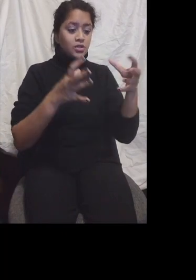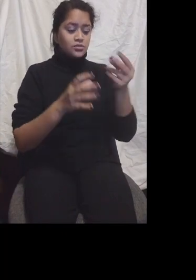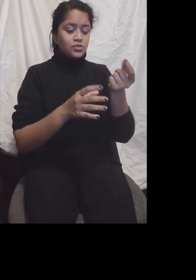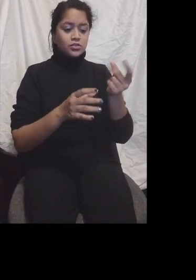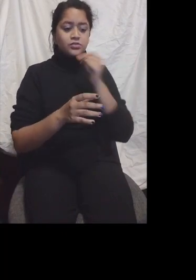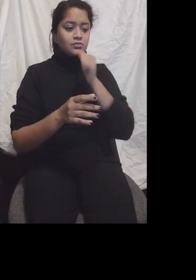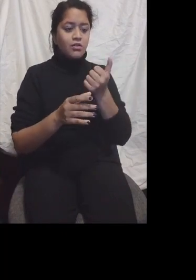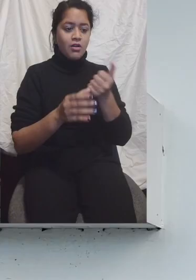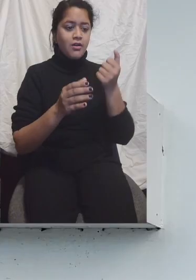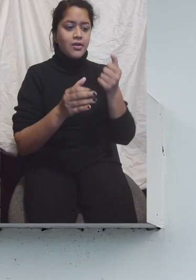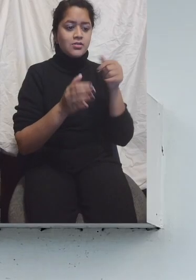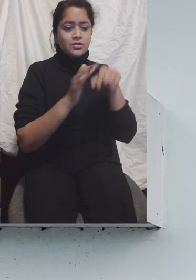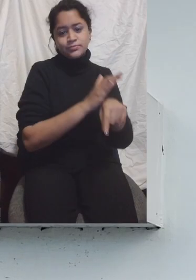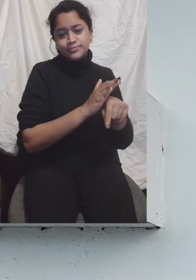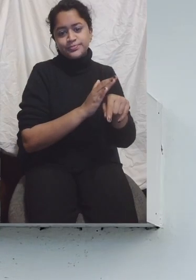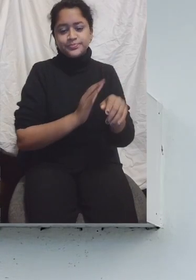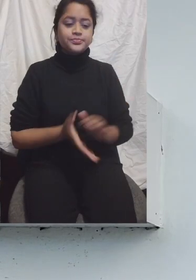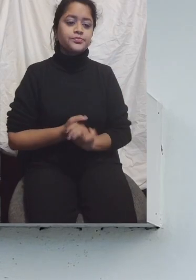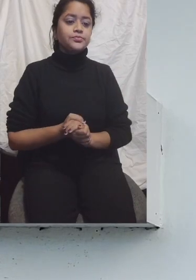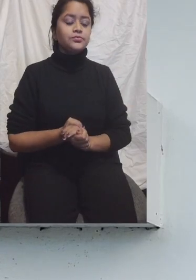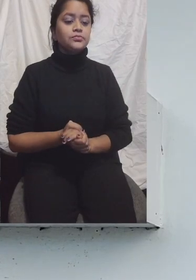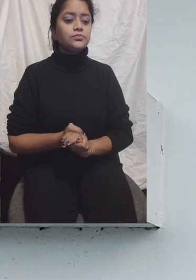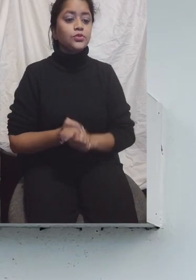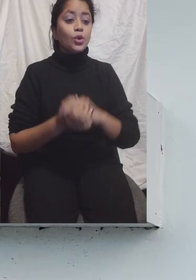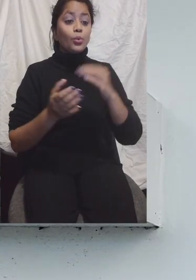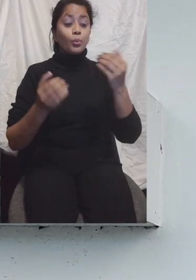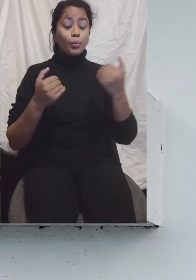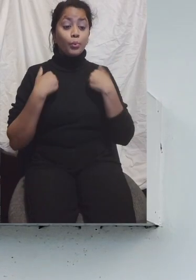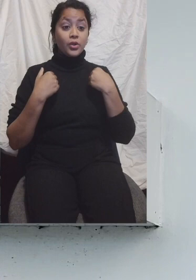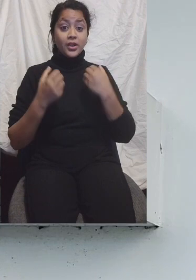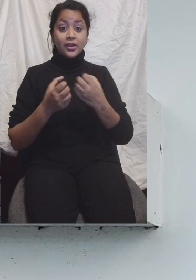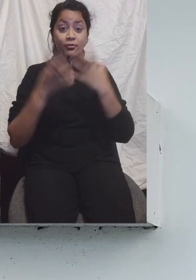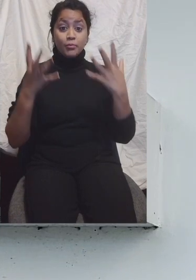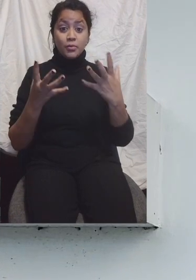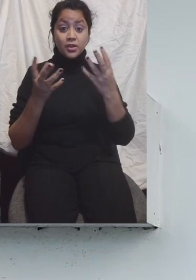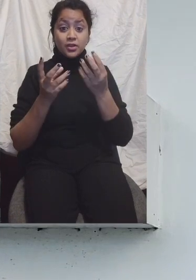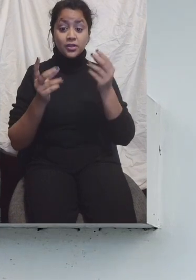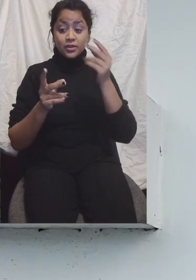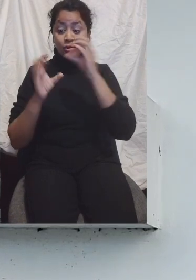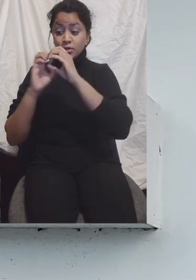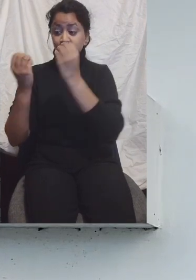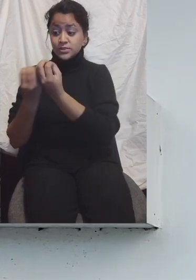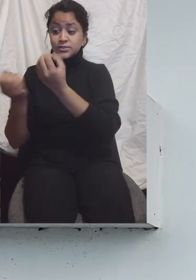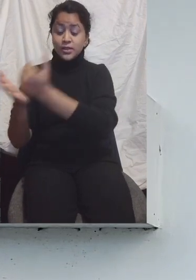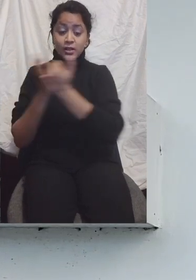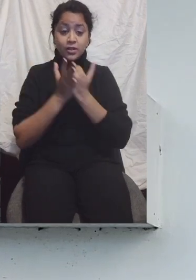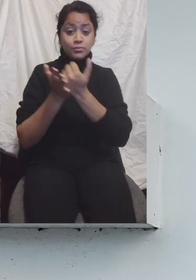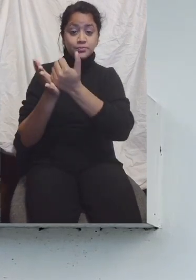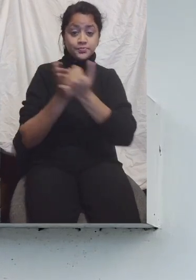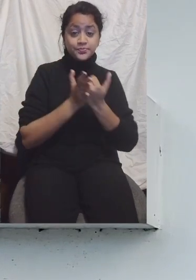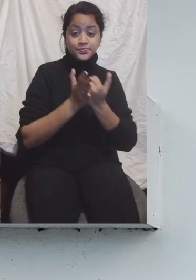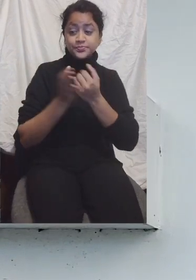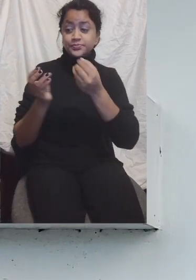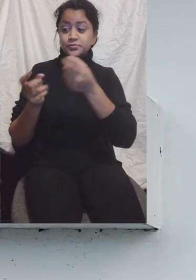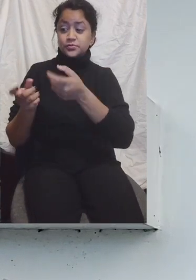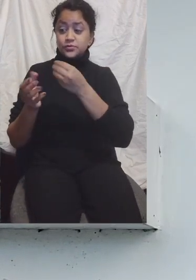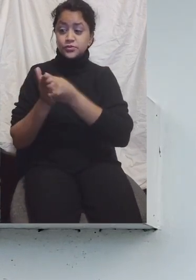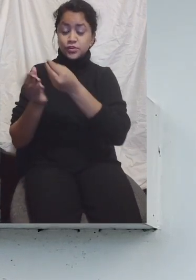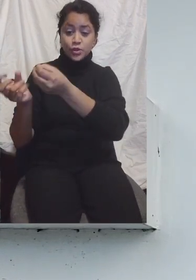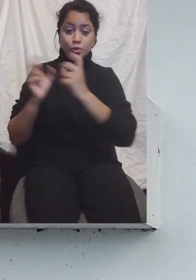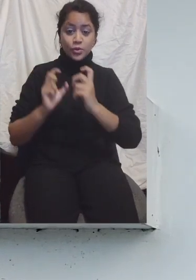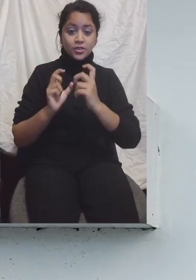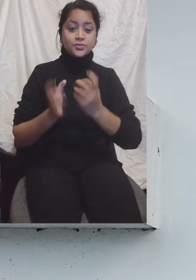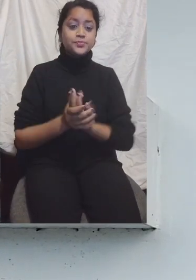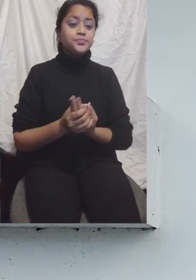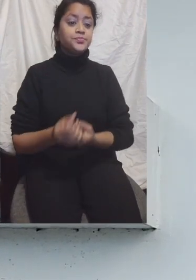have lots of events. We have fundraisers, boat trips, cinema events, lots of different things going on to raise funds, and then people donate